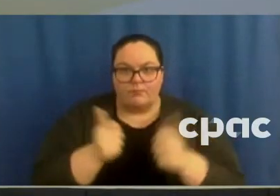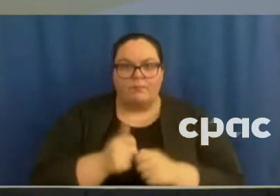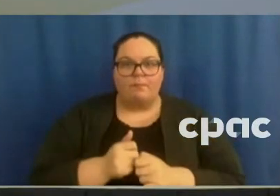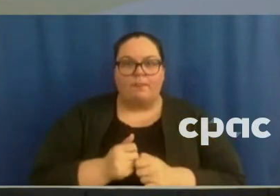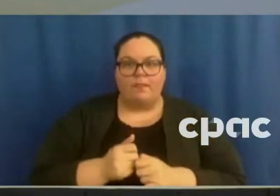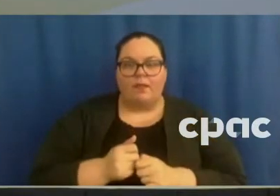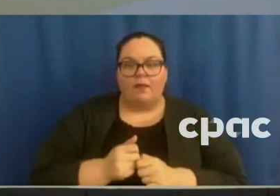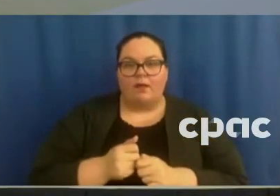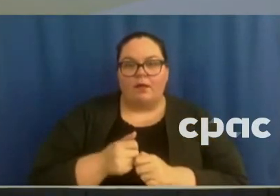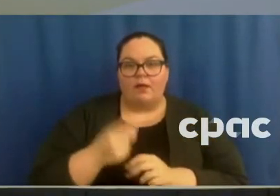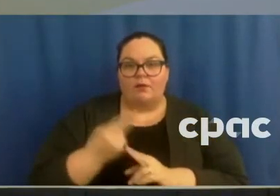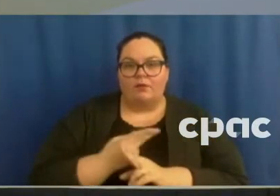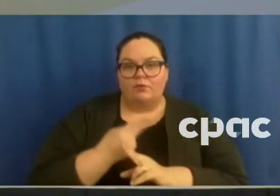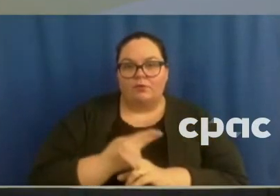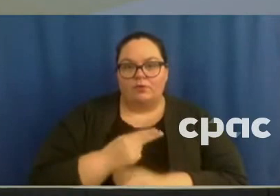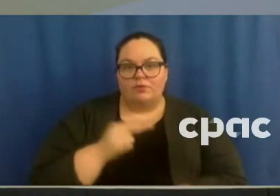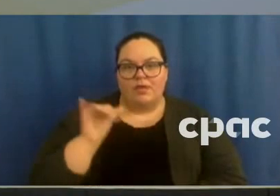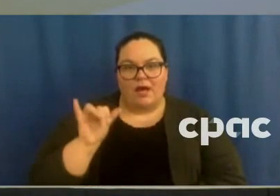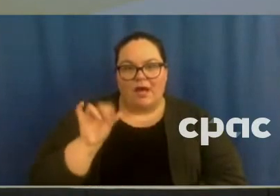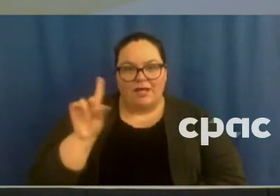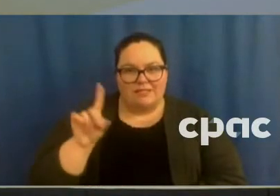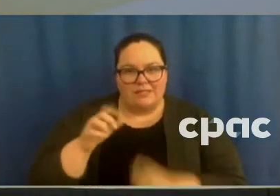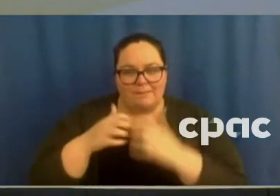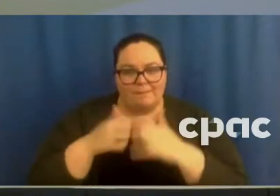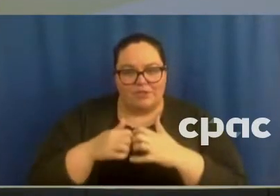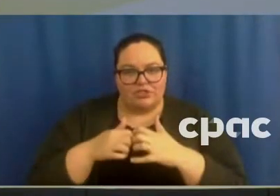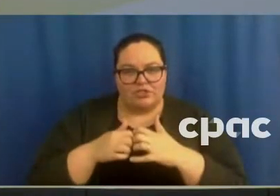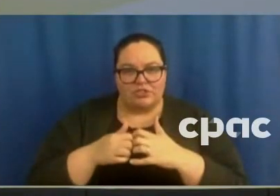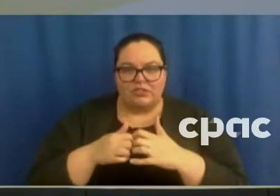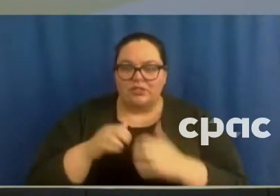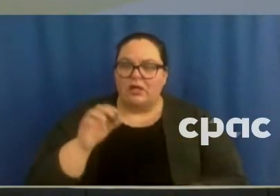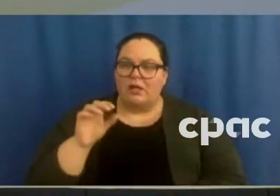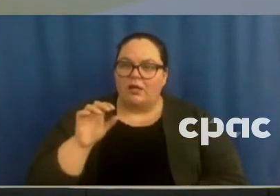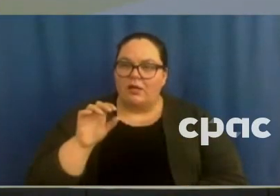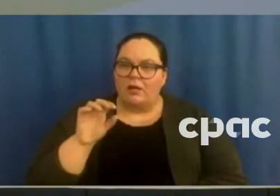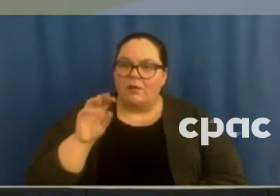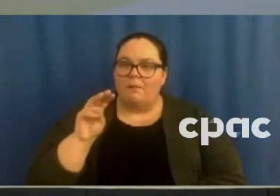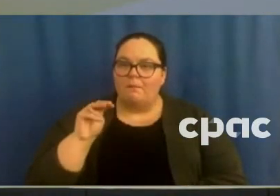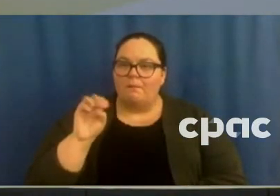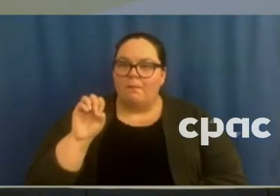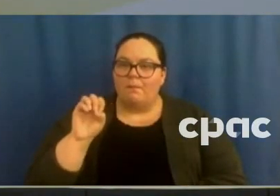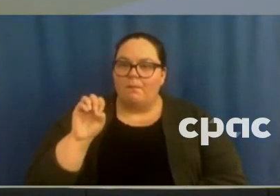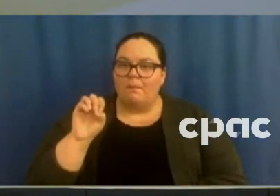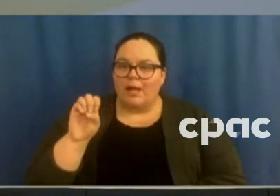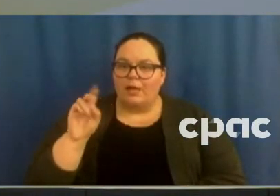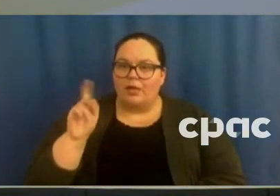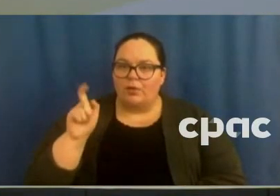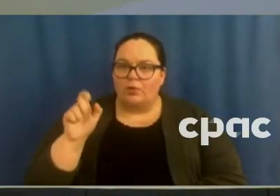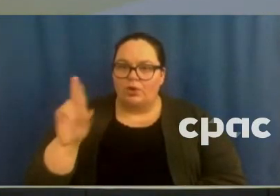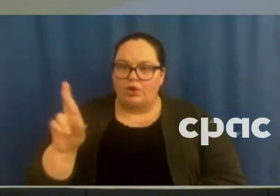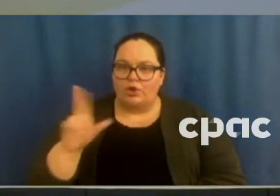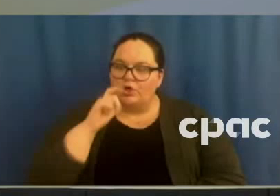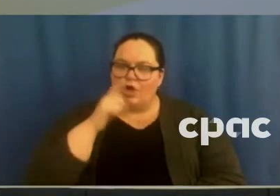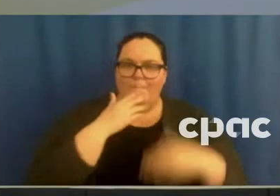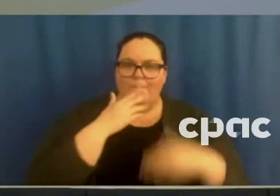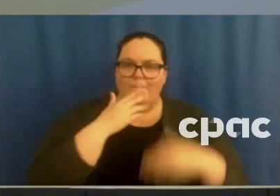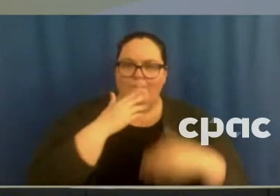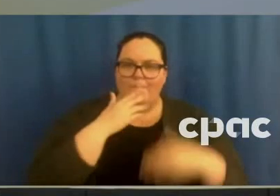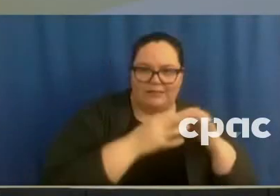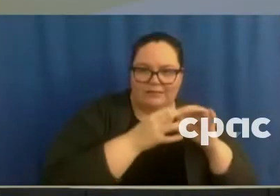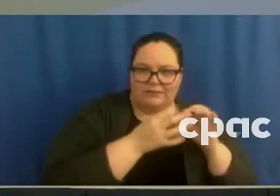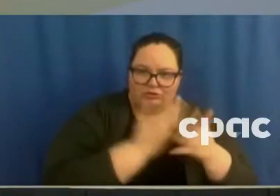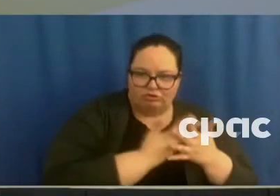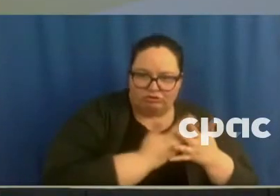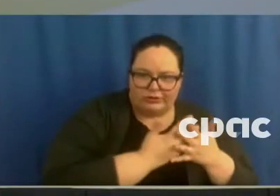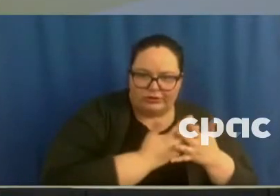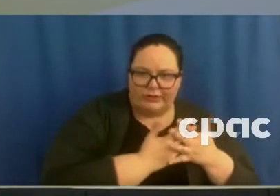Now machines, which are molecular tests as opposed to the antigen tests, so they have a better sensitivity and